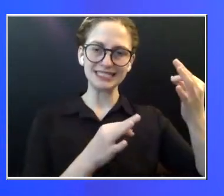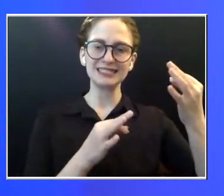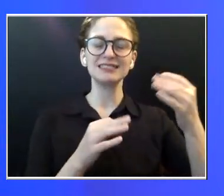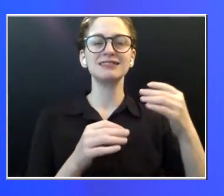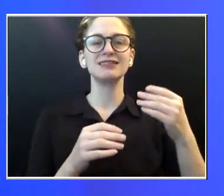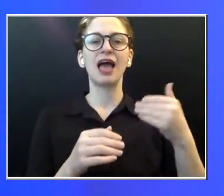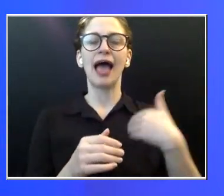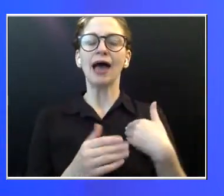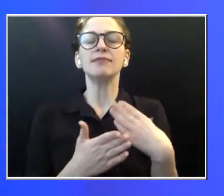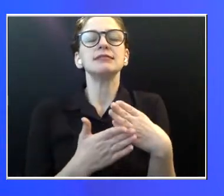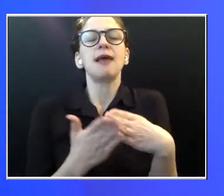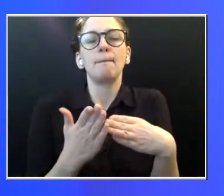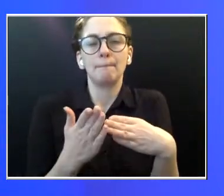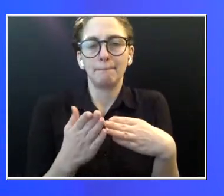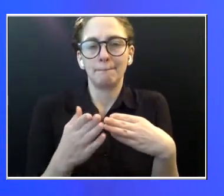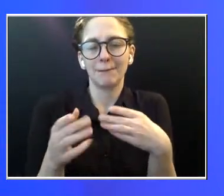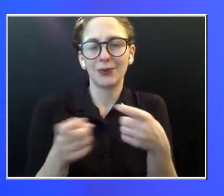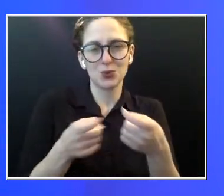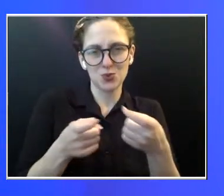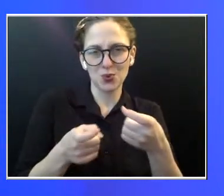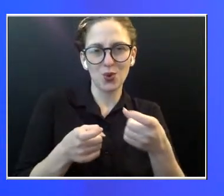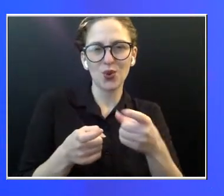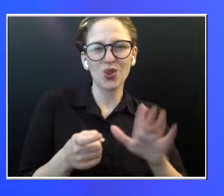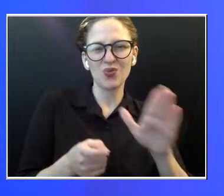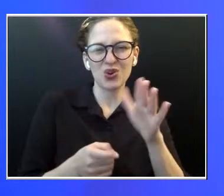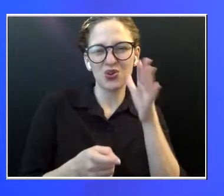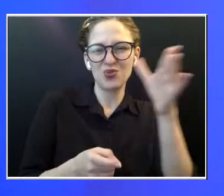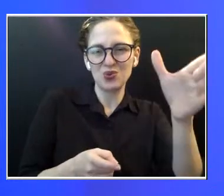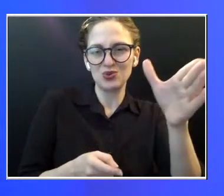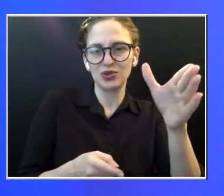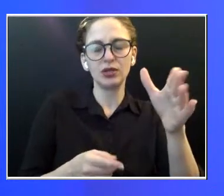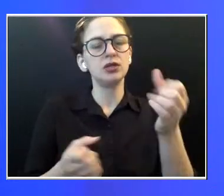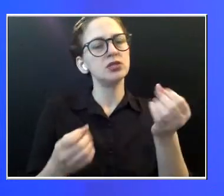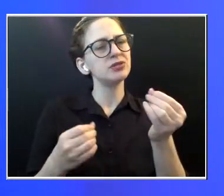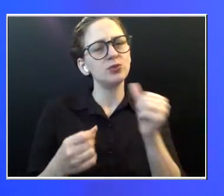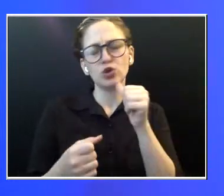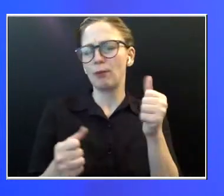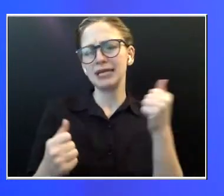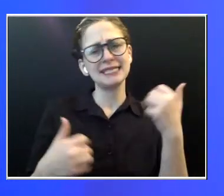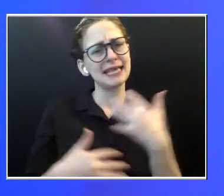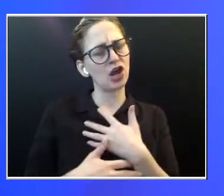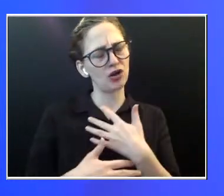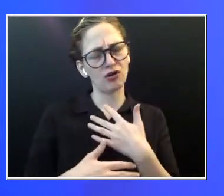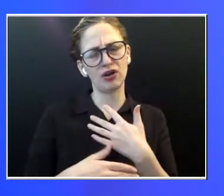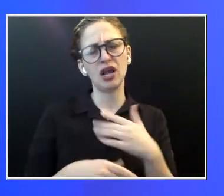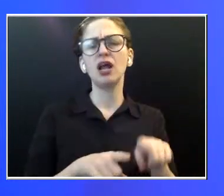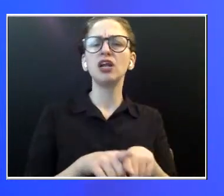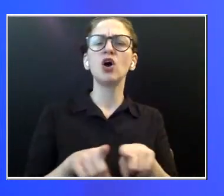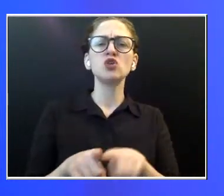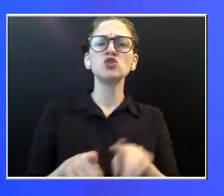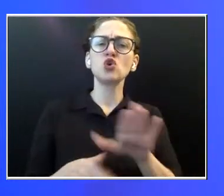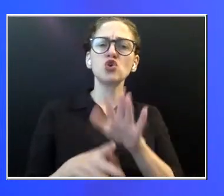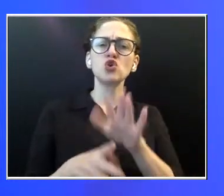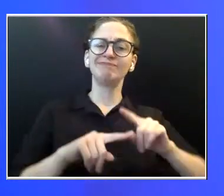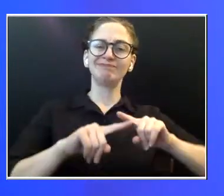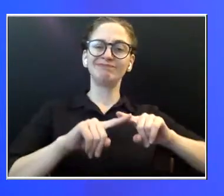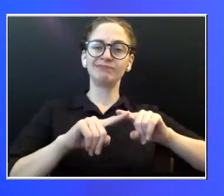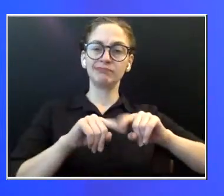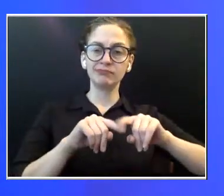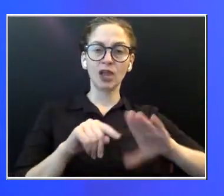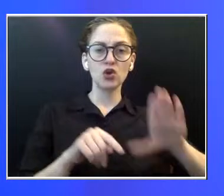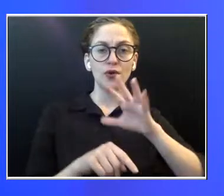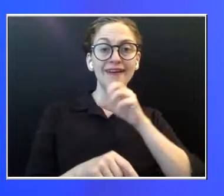point. So to not be scared, and I think it depends on their age. My daughters are going to be tested